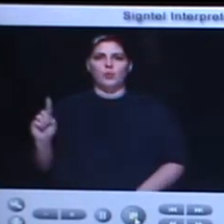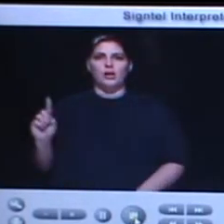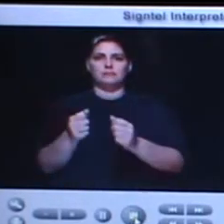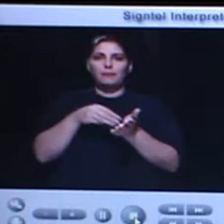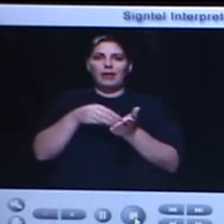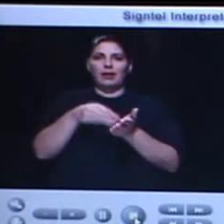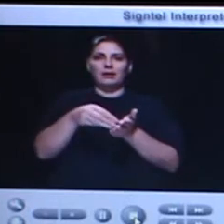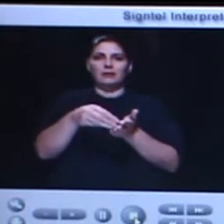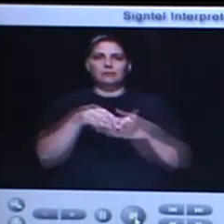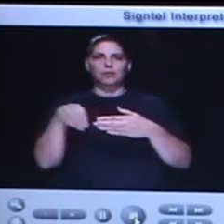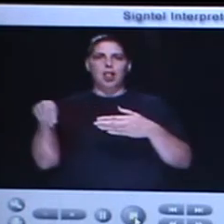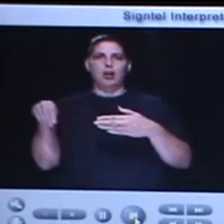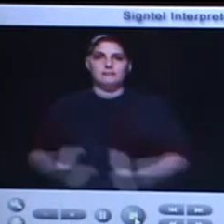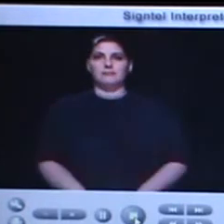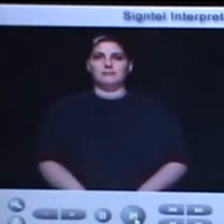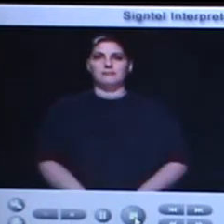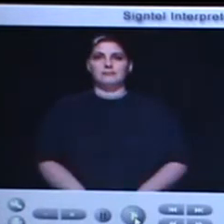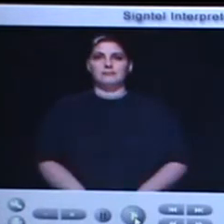$1 million.